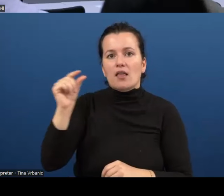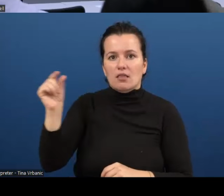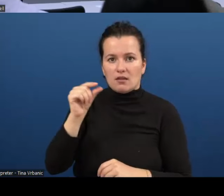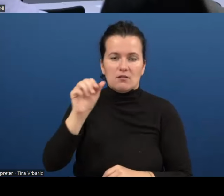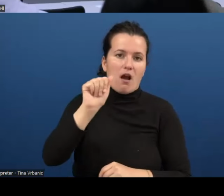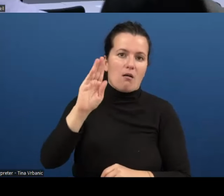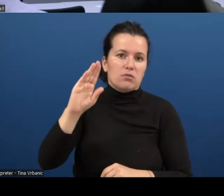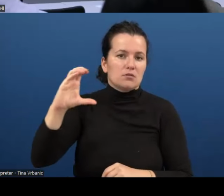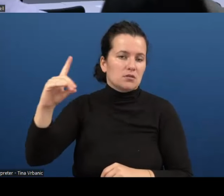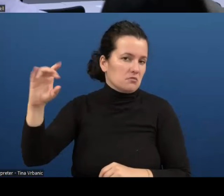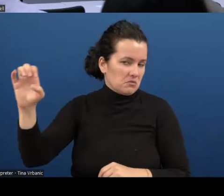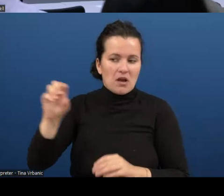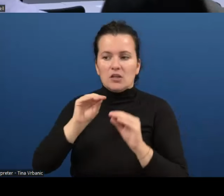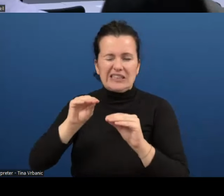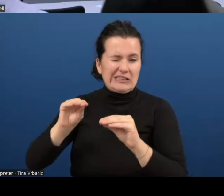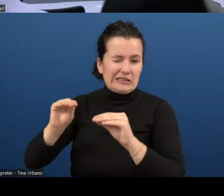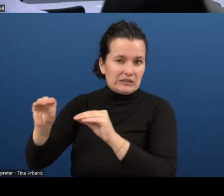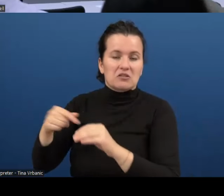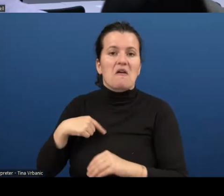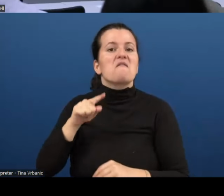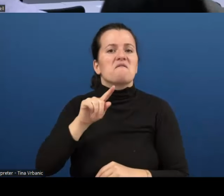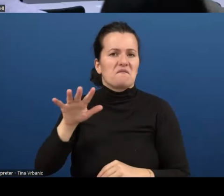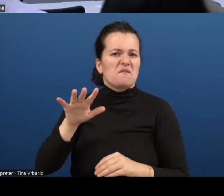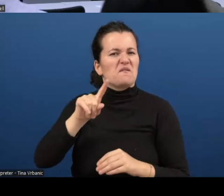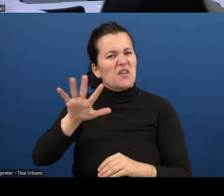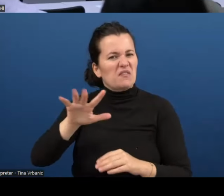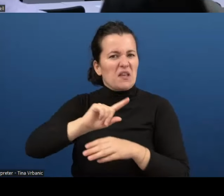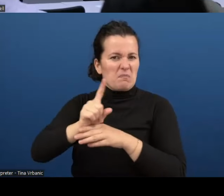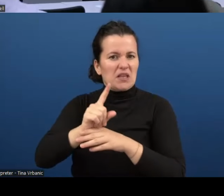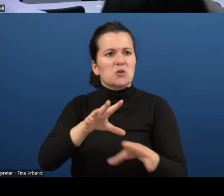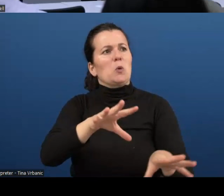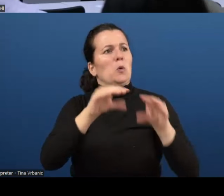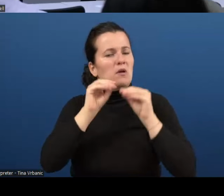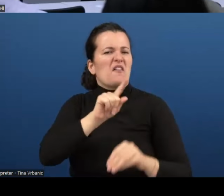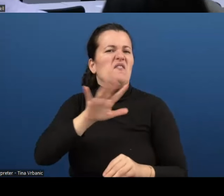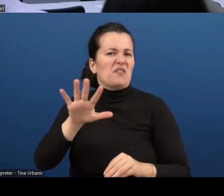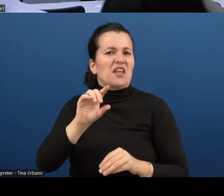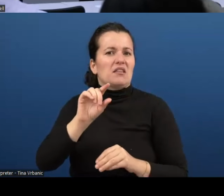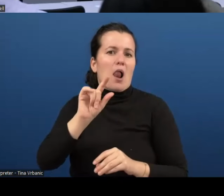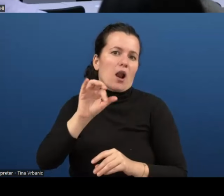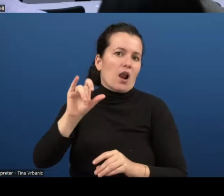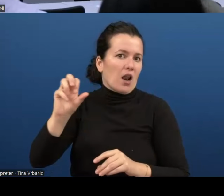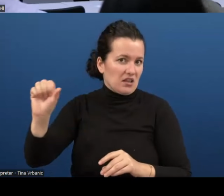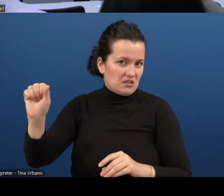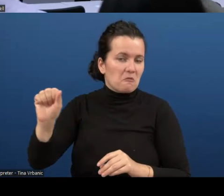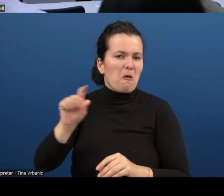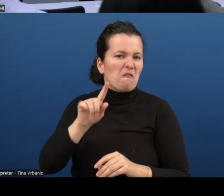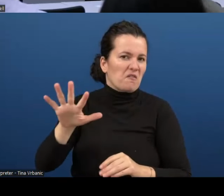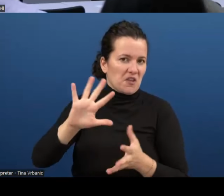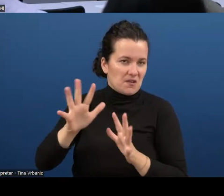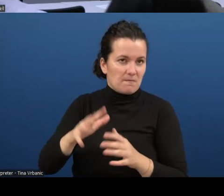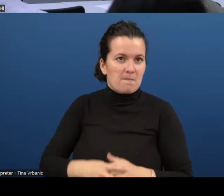30 minutes. And well, the words consisting of just 2 letters were recognized